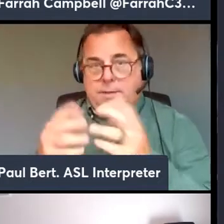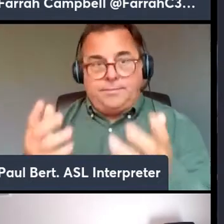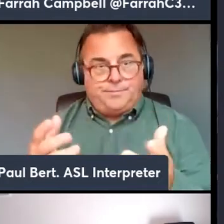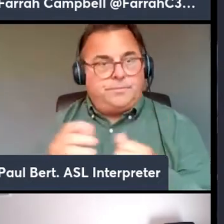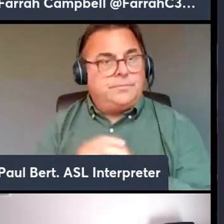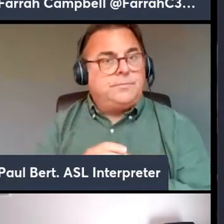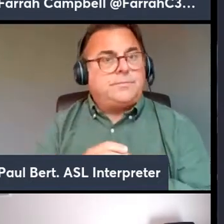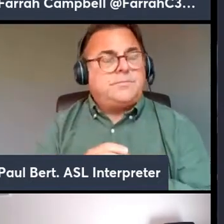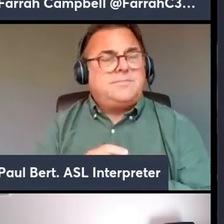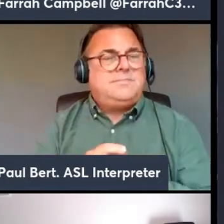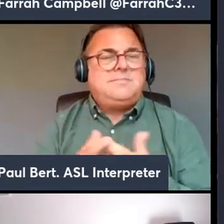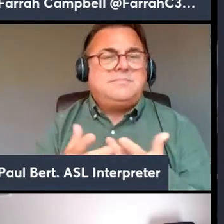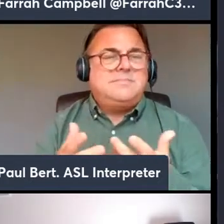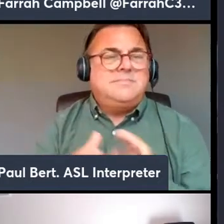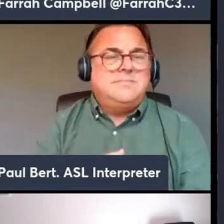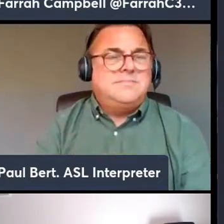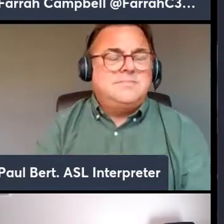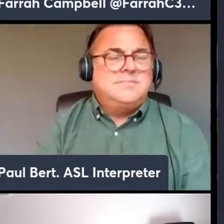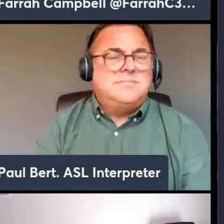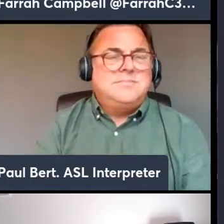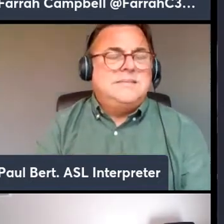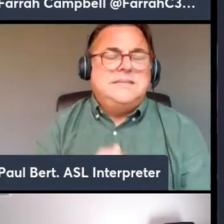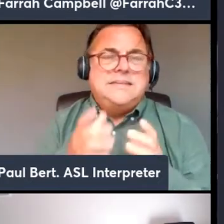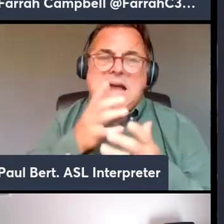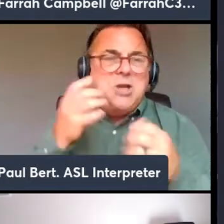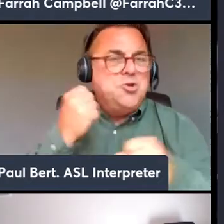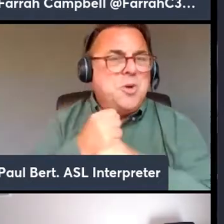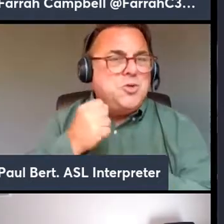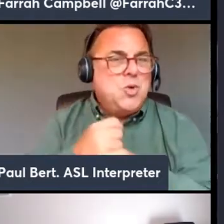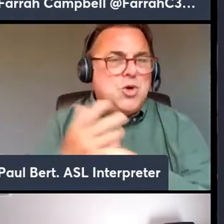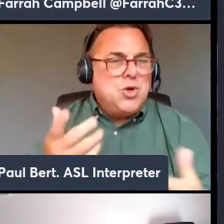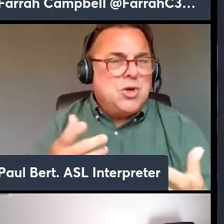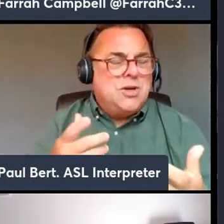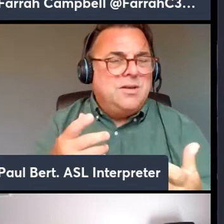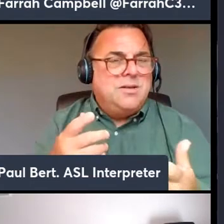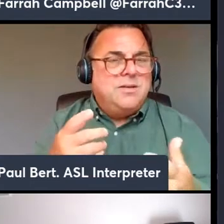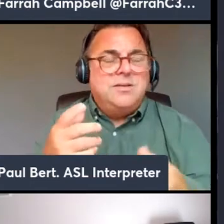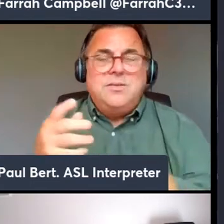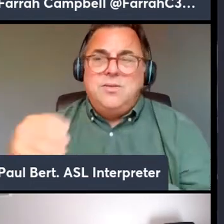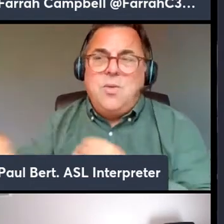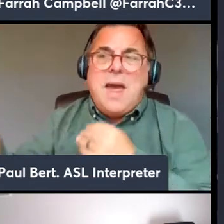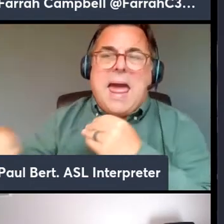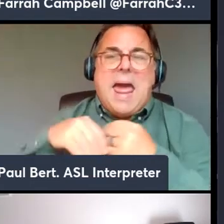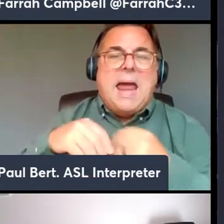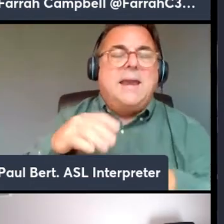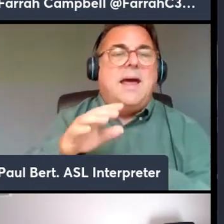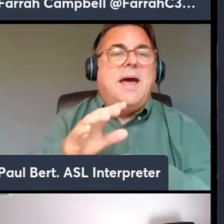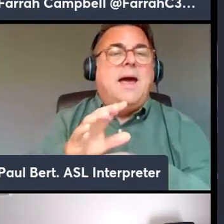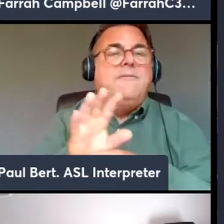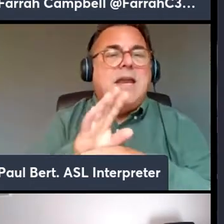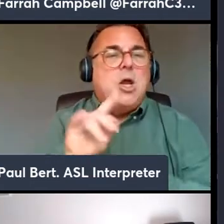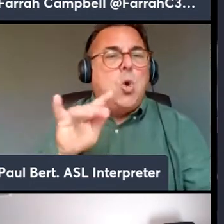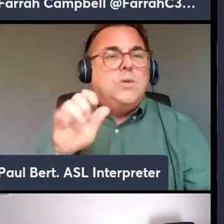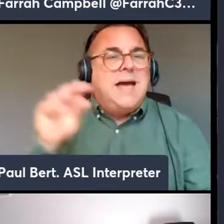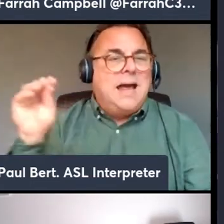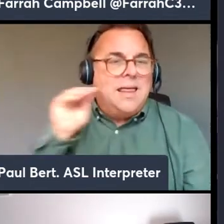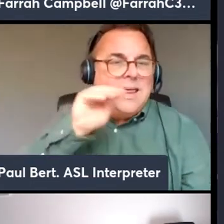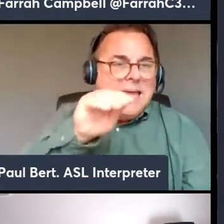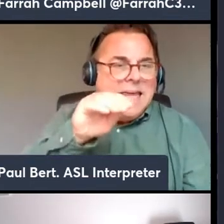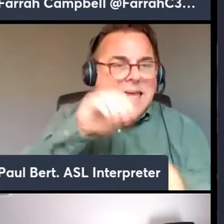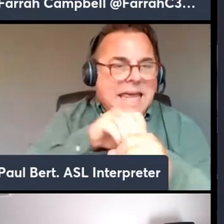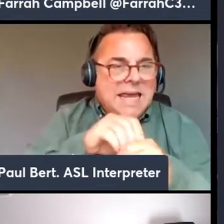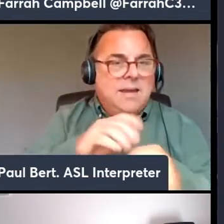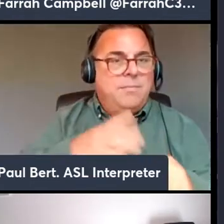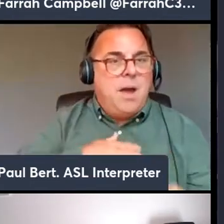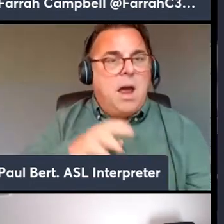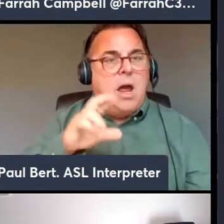this is not that, you know, that much effort in order to bring in a video tile directly into your